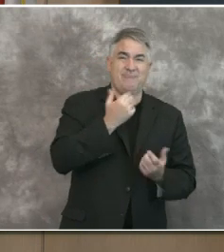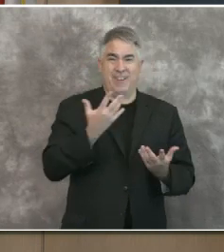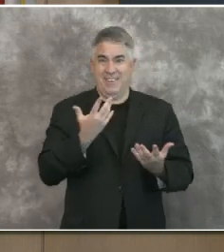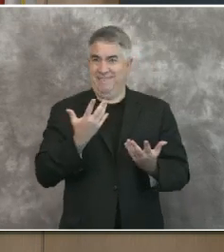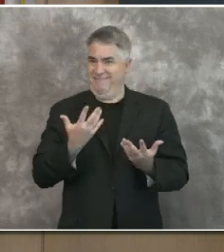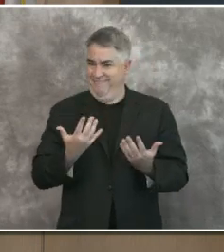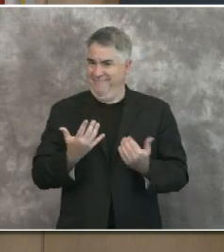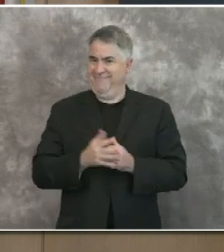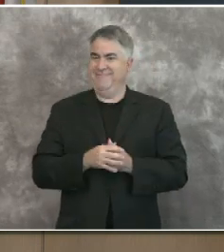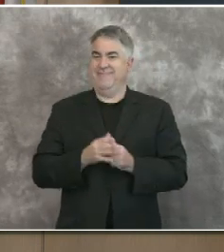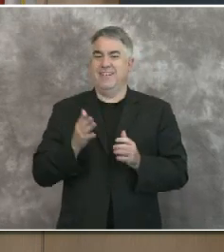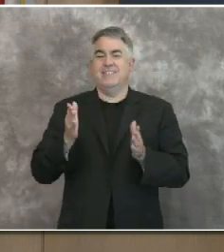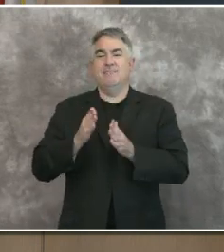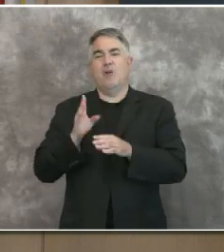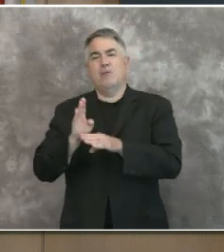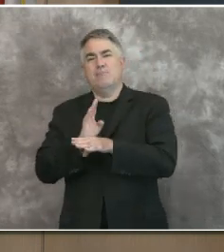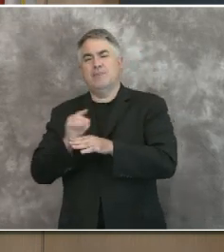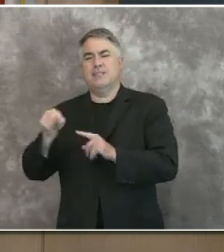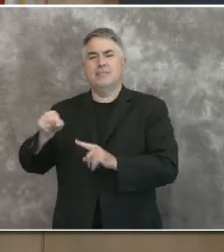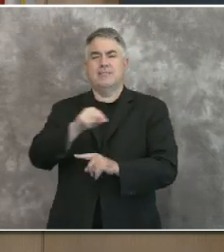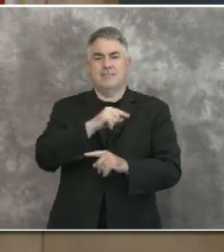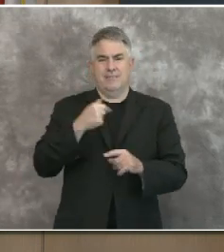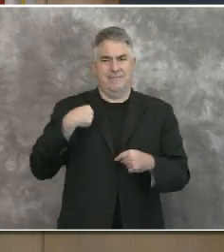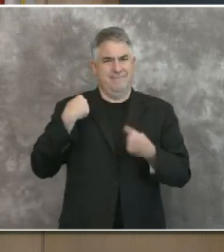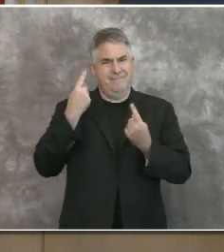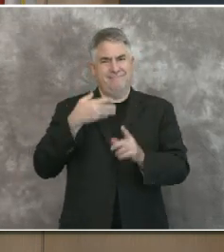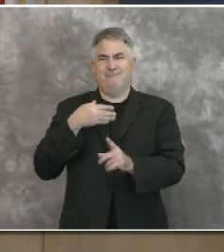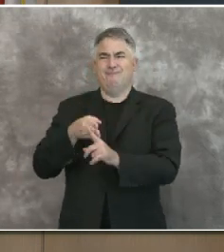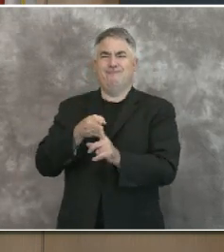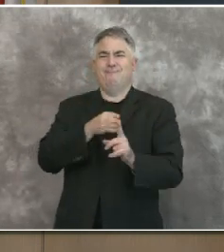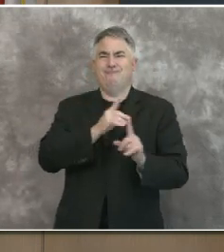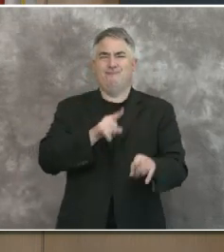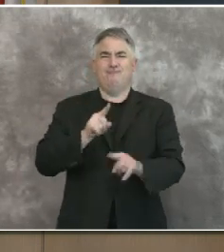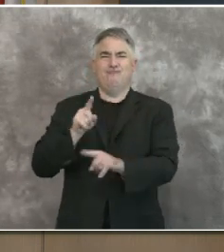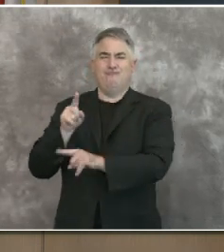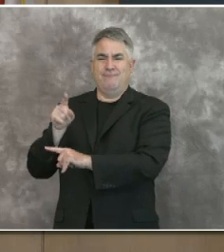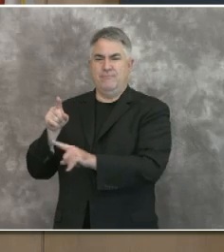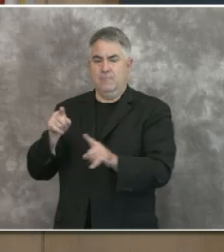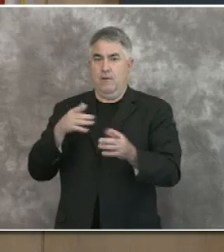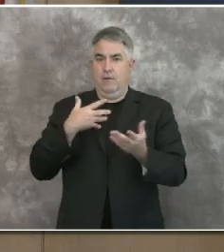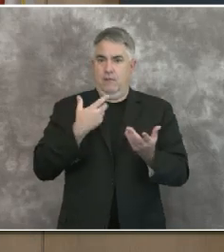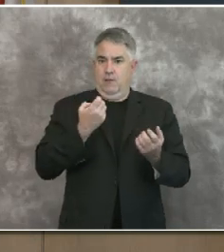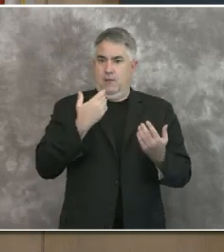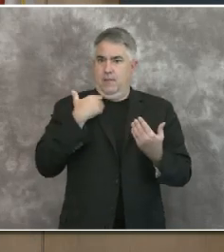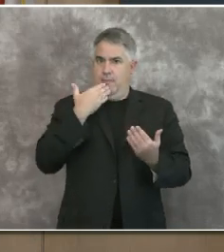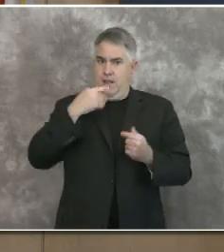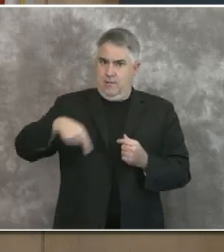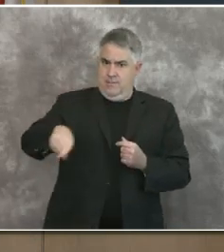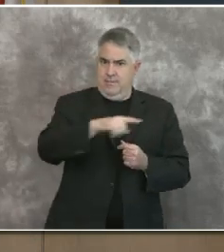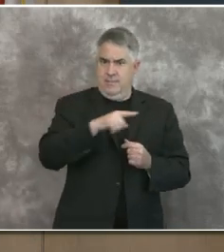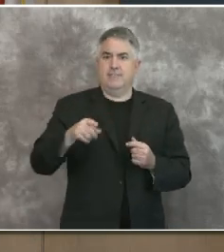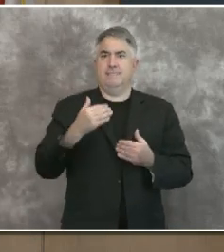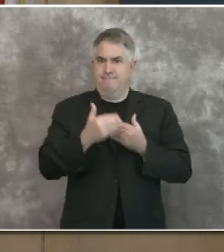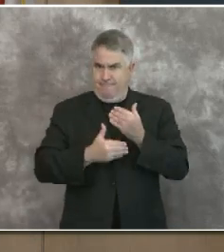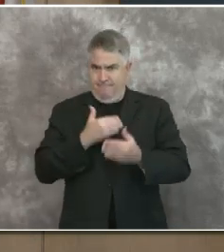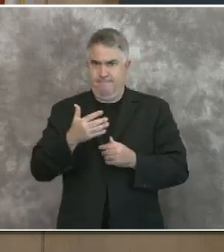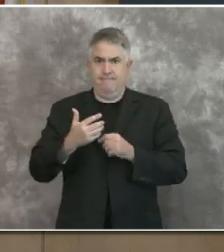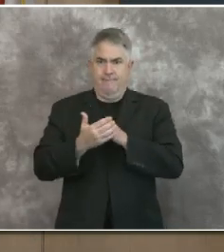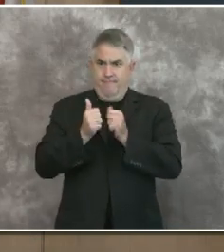part of our daily lives. I want to acknowledge the tremendous job that our county staff did.